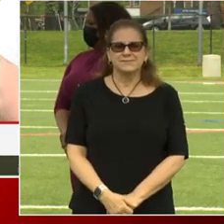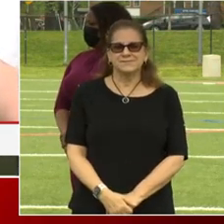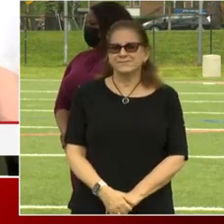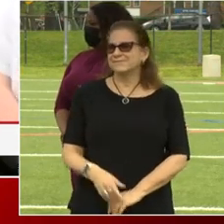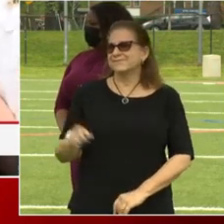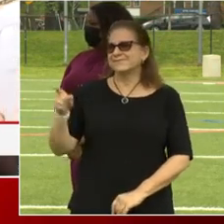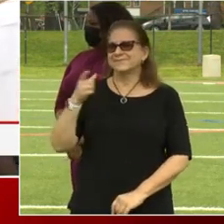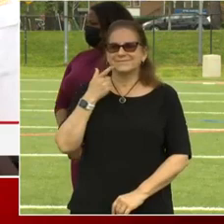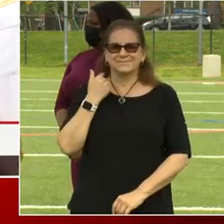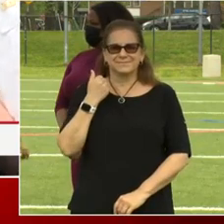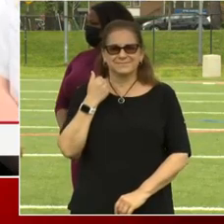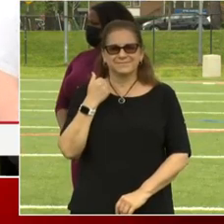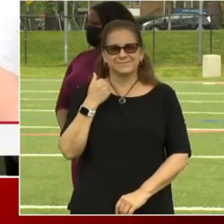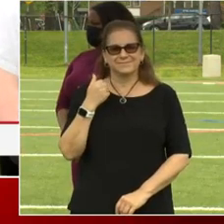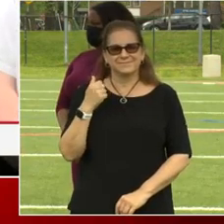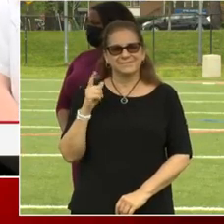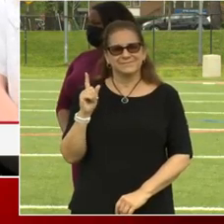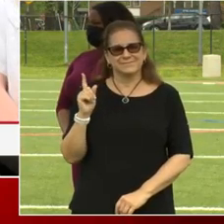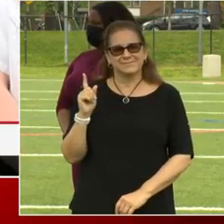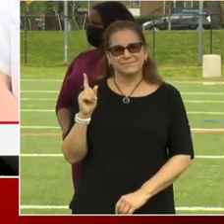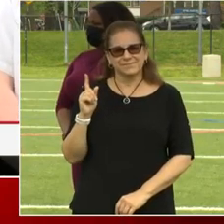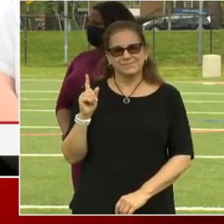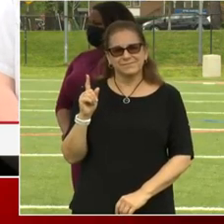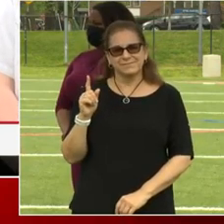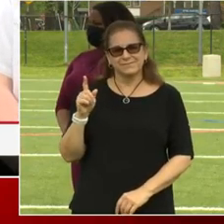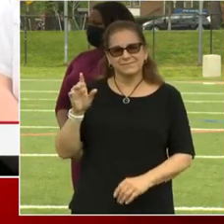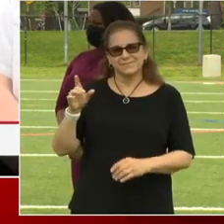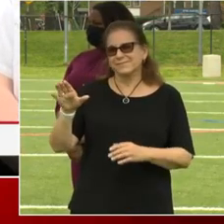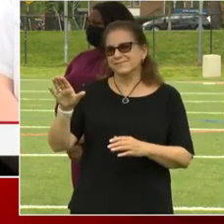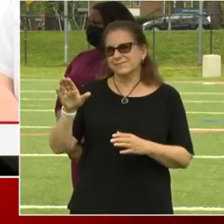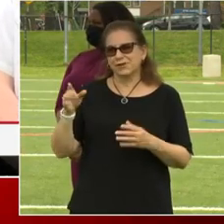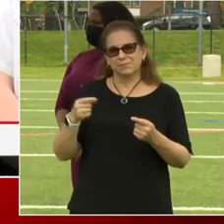can't speak for the mayor; she'll have to speak for herself.